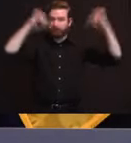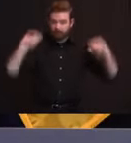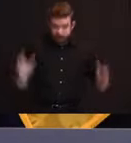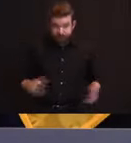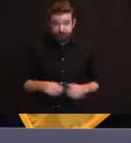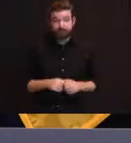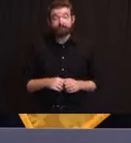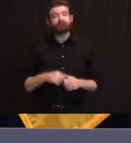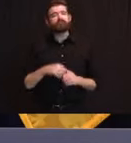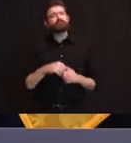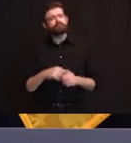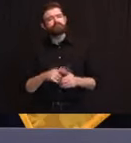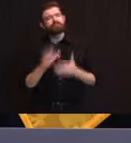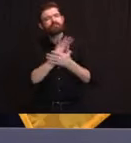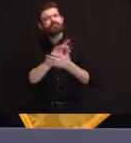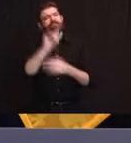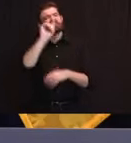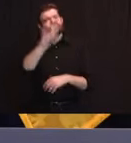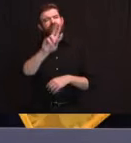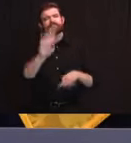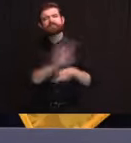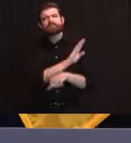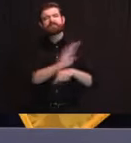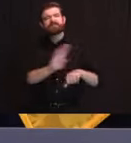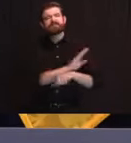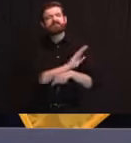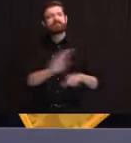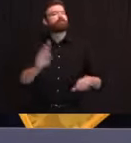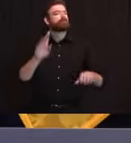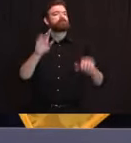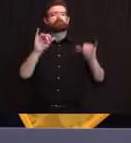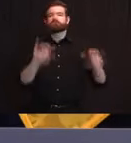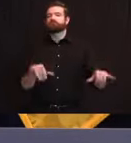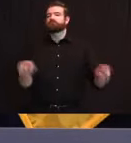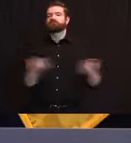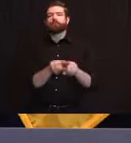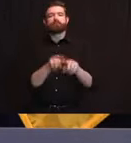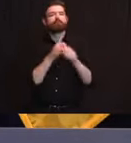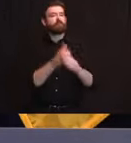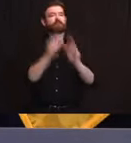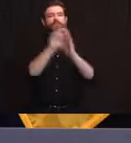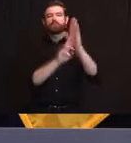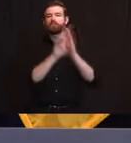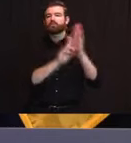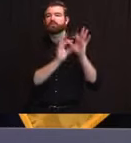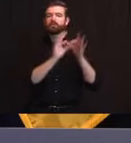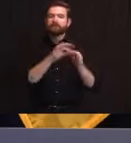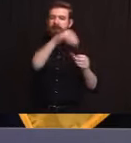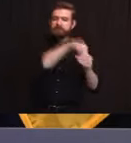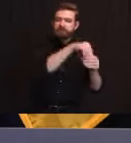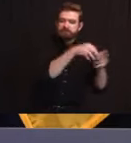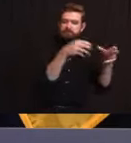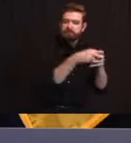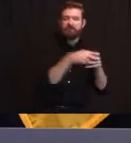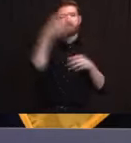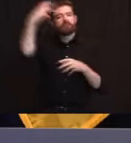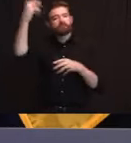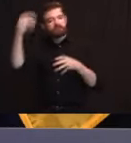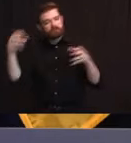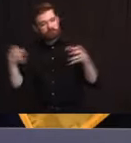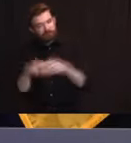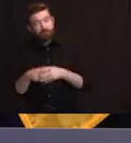same restrictions on the inside and outside. Matt Plackett is with us. He'll correct me if I'm wrong. And I would hope sooner than later.